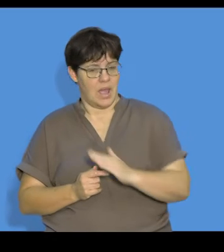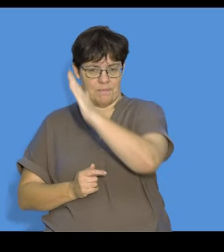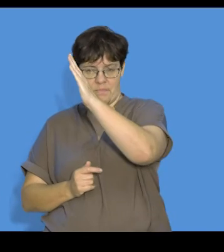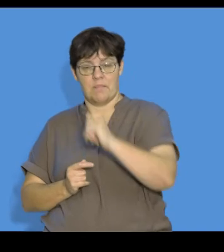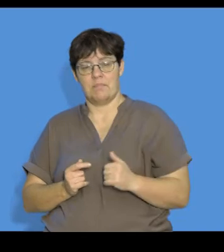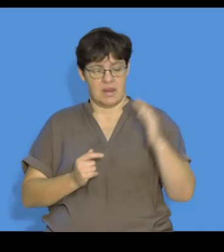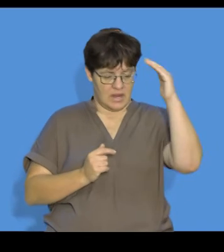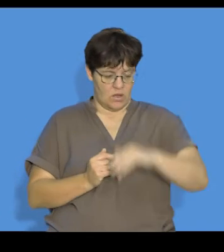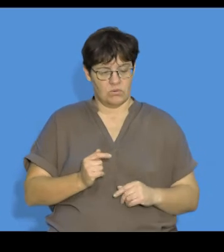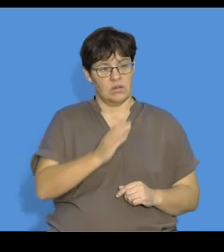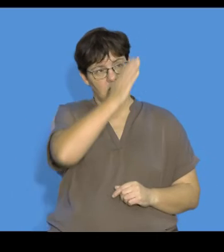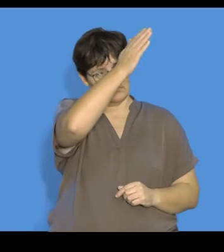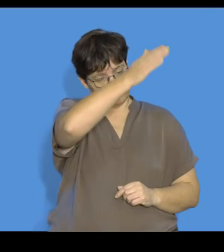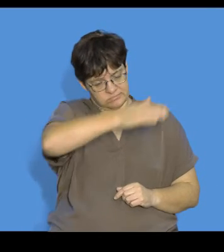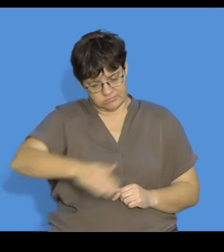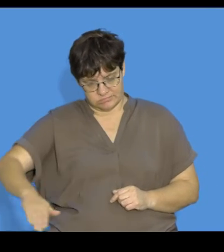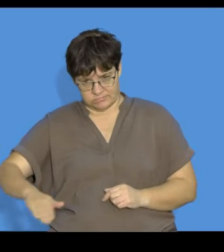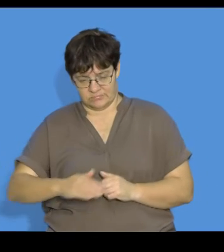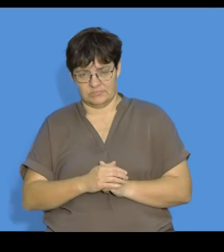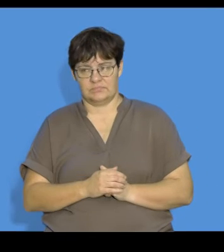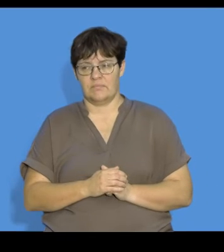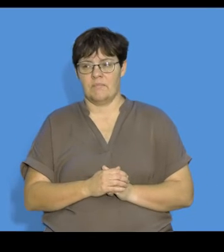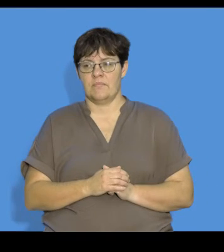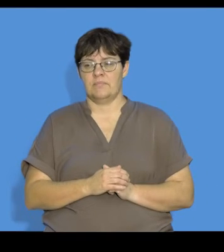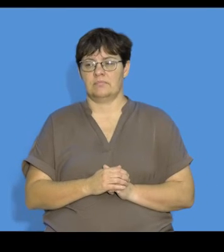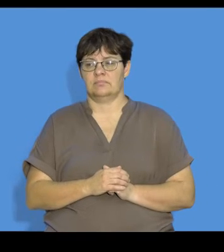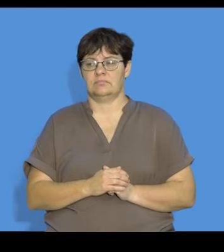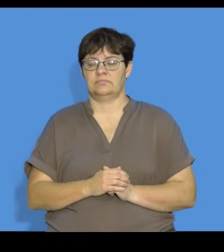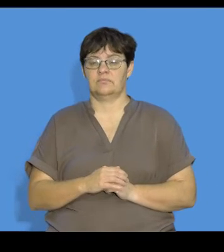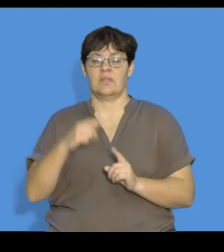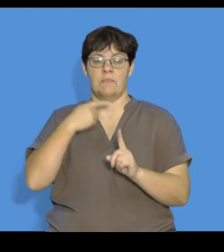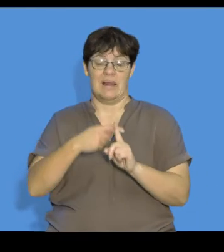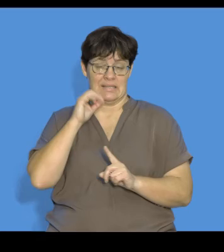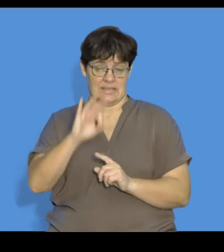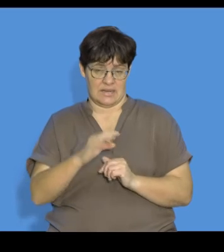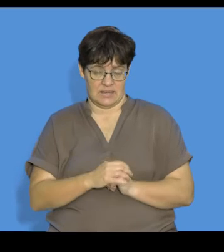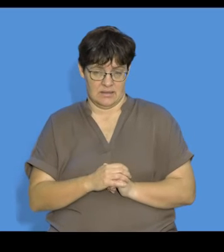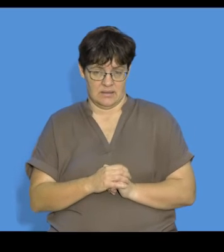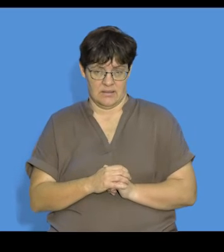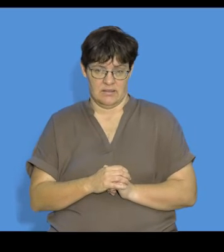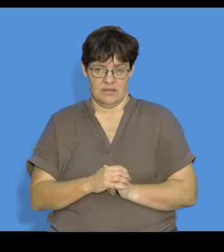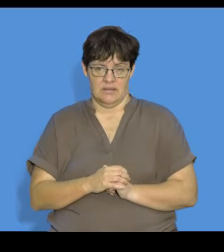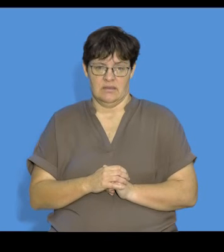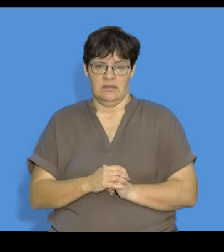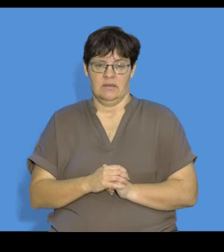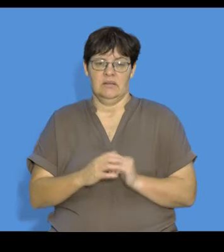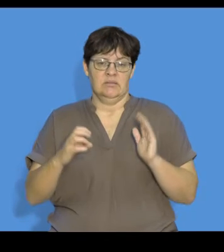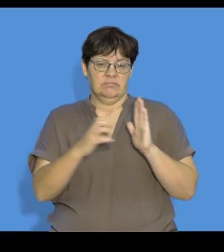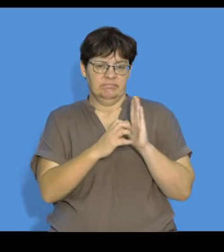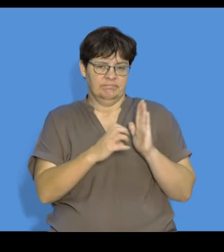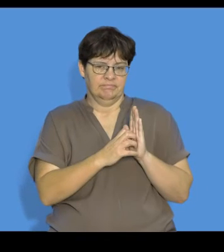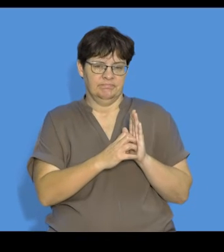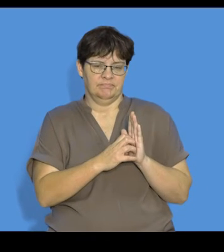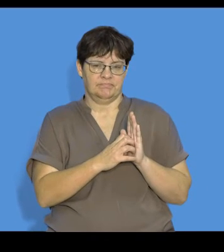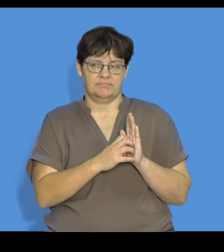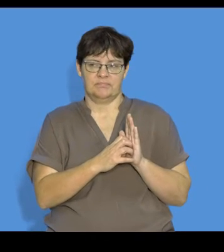left to right, right? So it will look something of that nature. And then plus 3 tells us that the